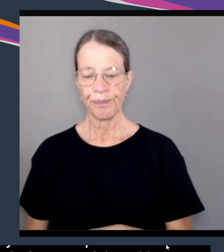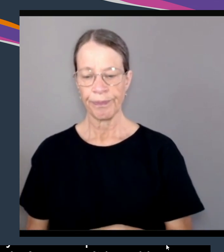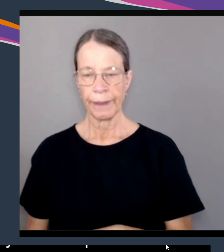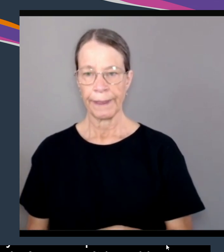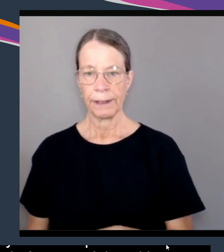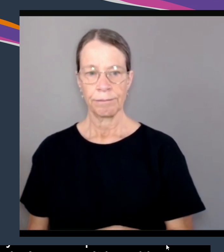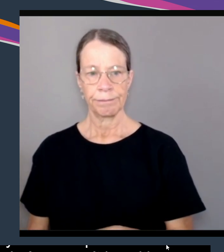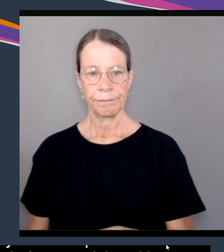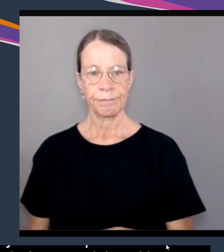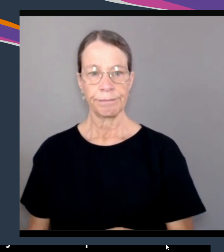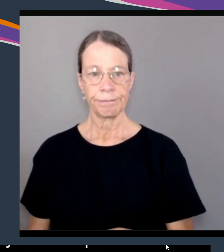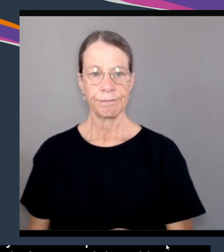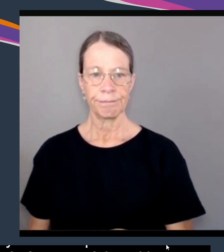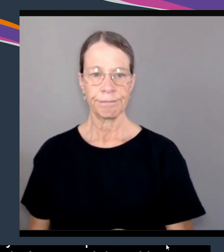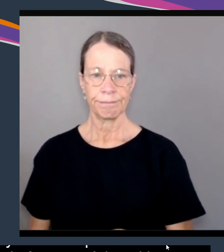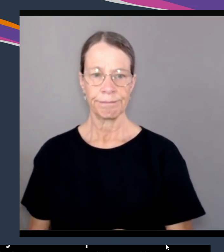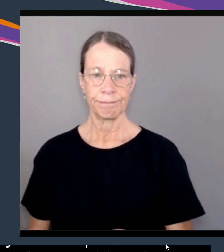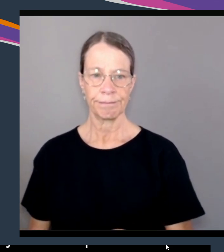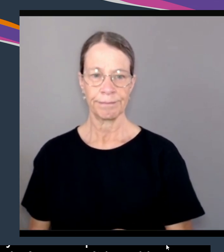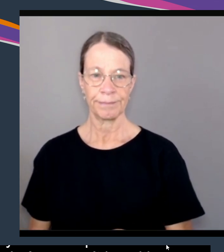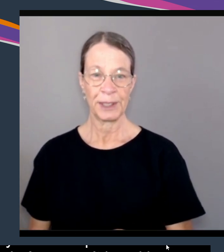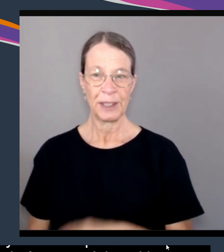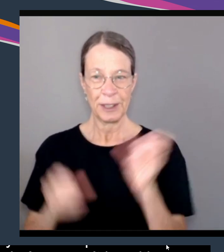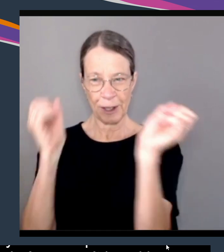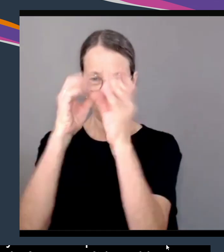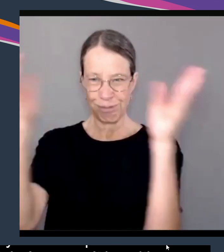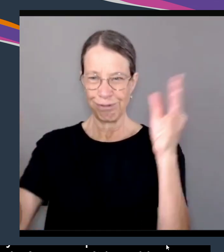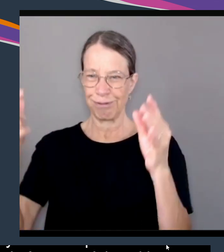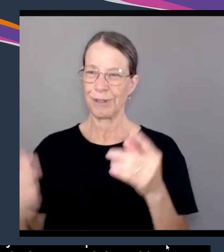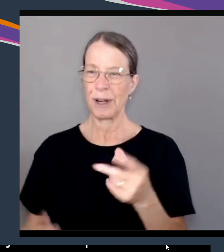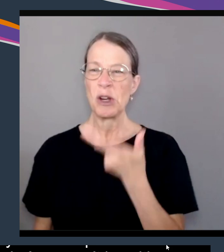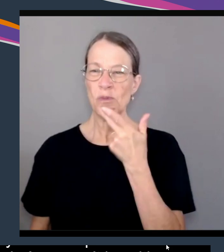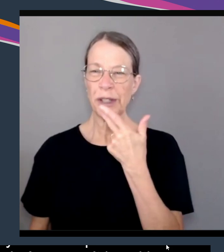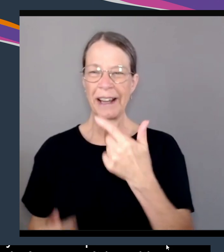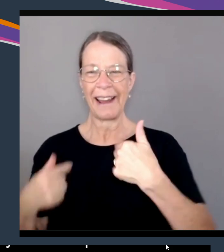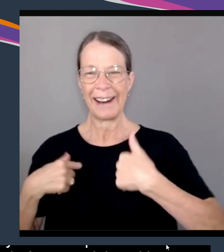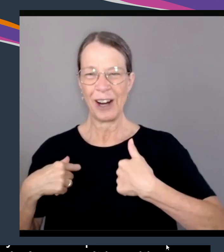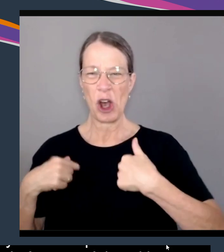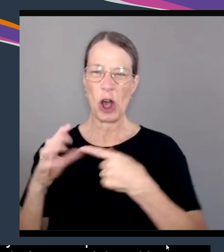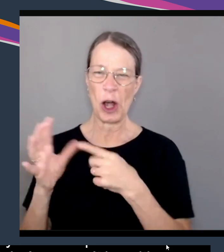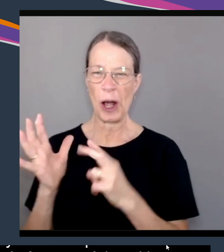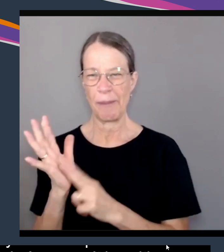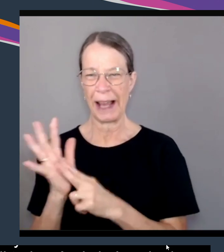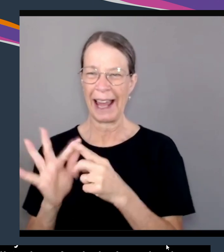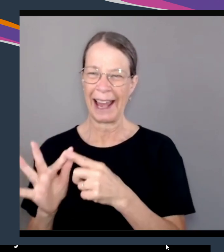And picture me as Anne. I might move my hands around a little bit.